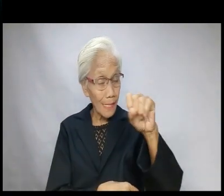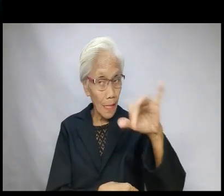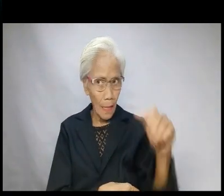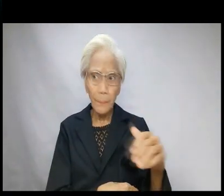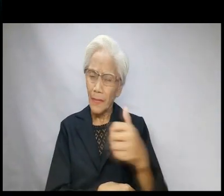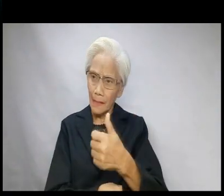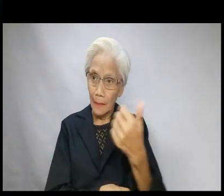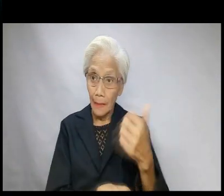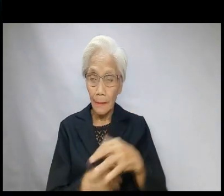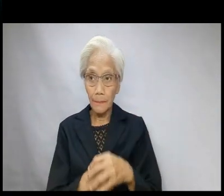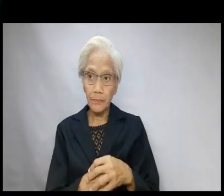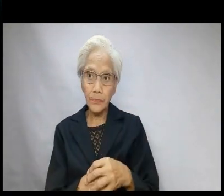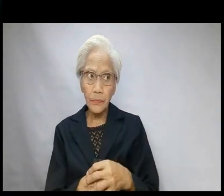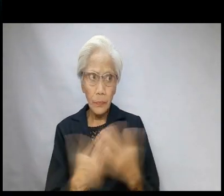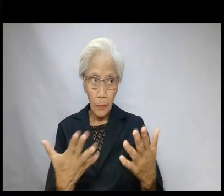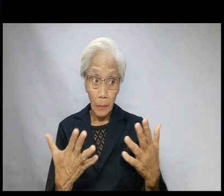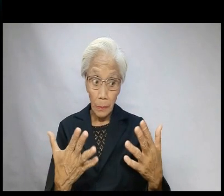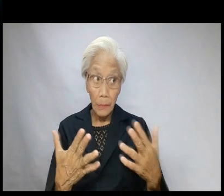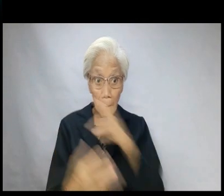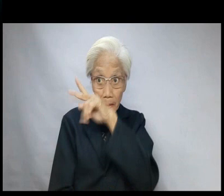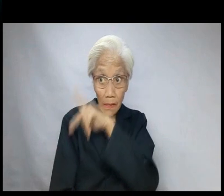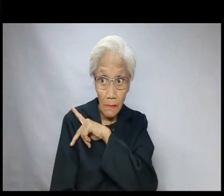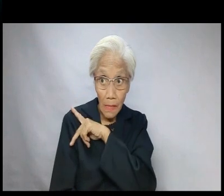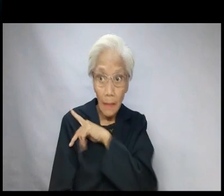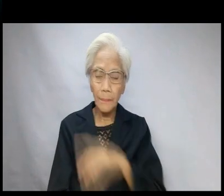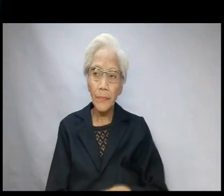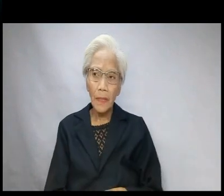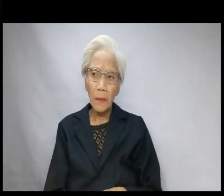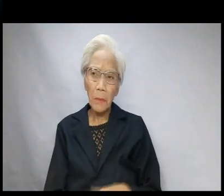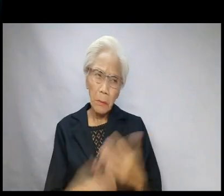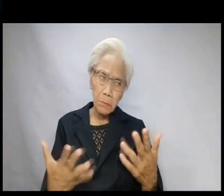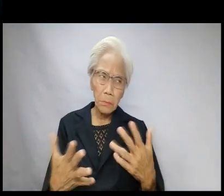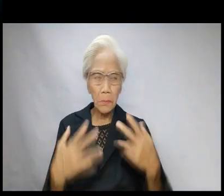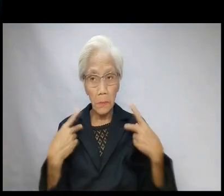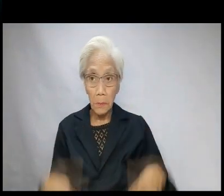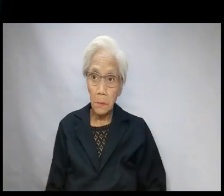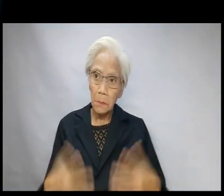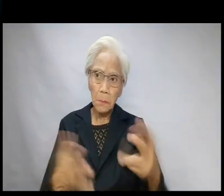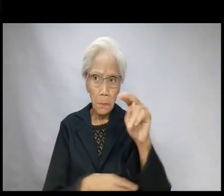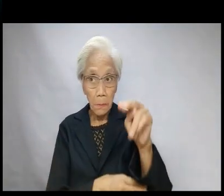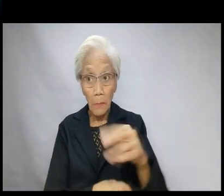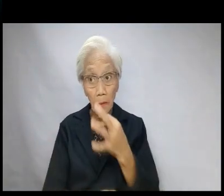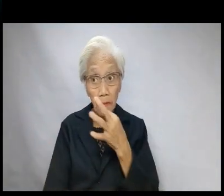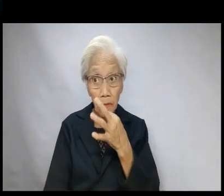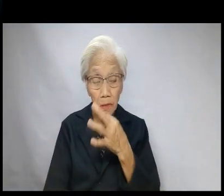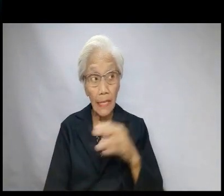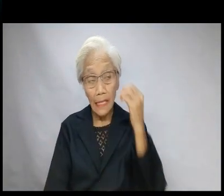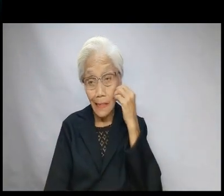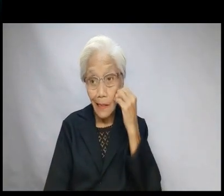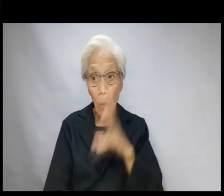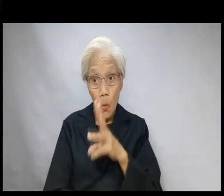thirst. Yudipsha is personal. Physiological needs include foods, shelter,